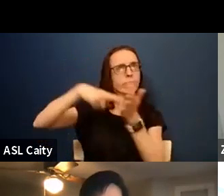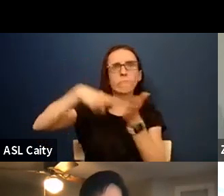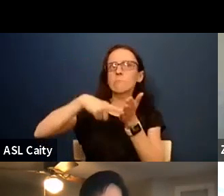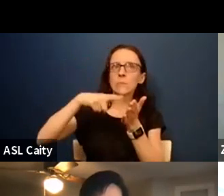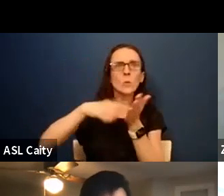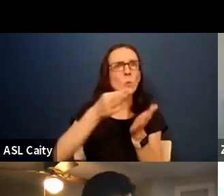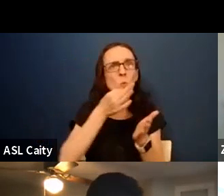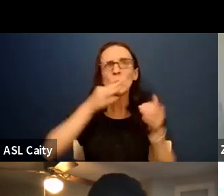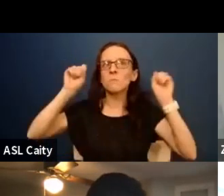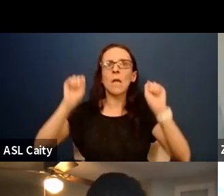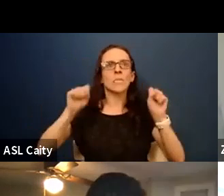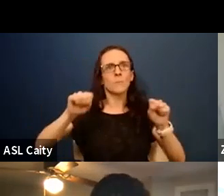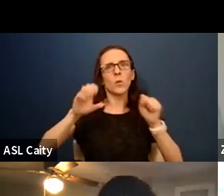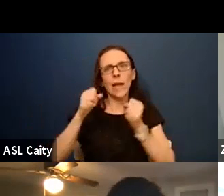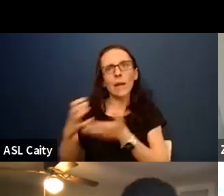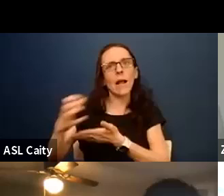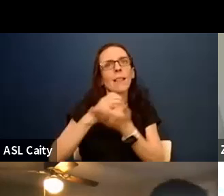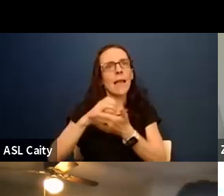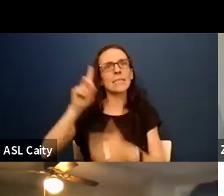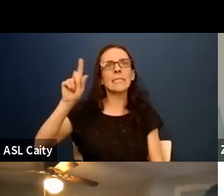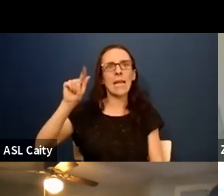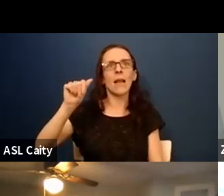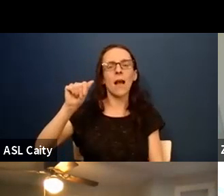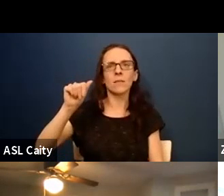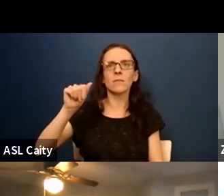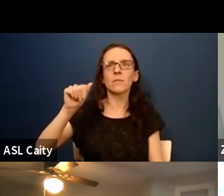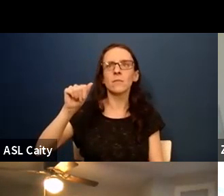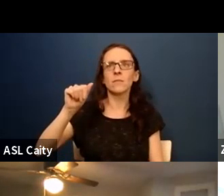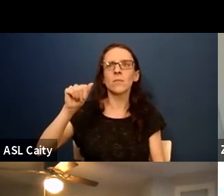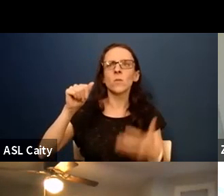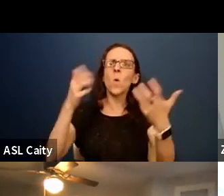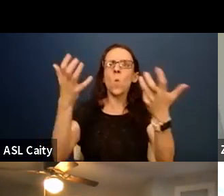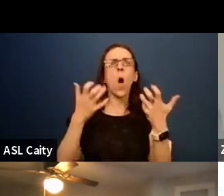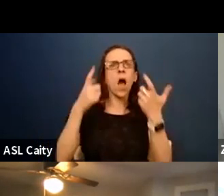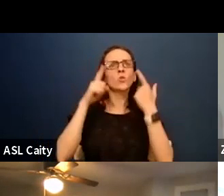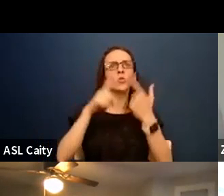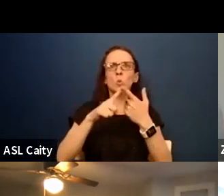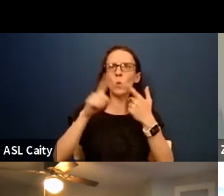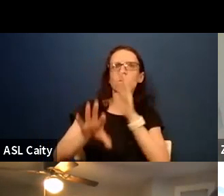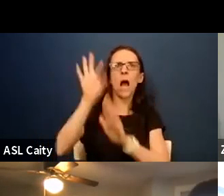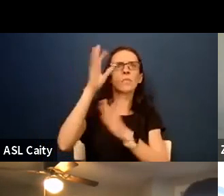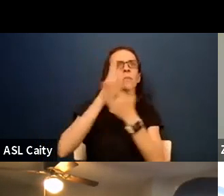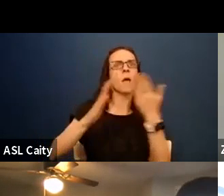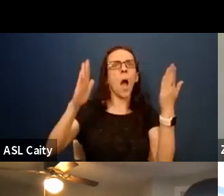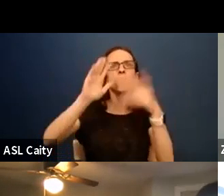that data so that we can bring some level of closure